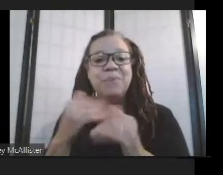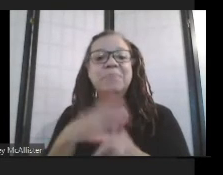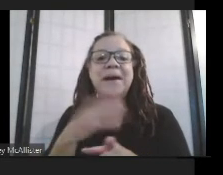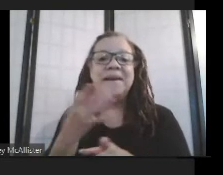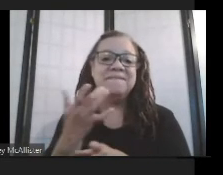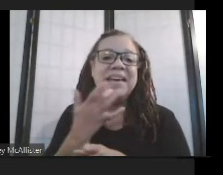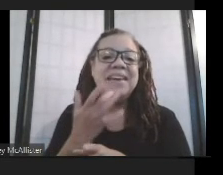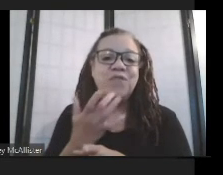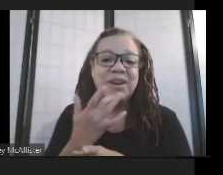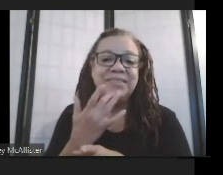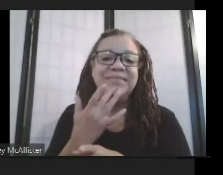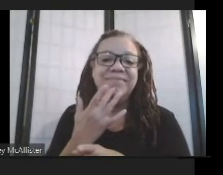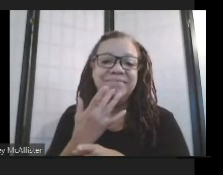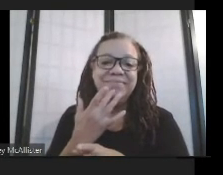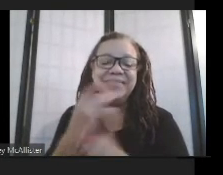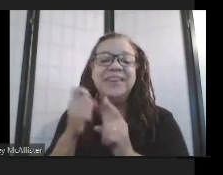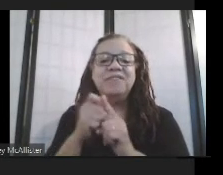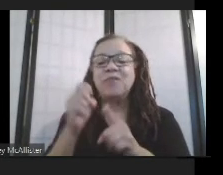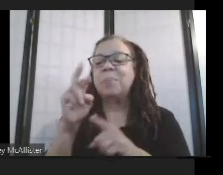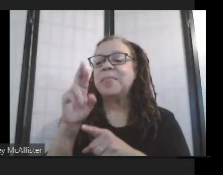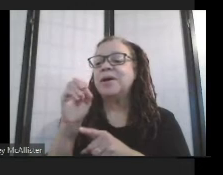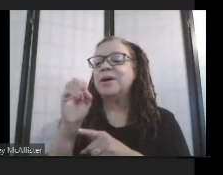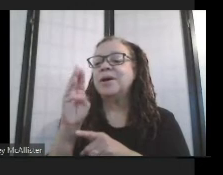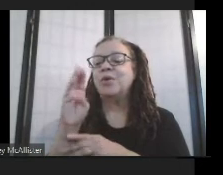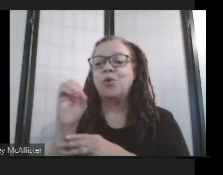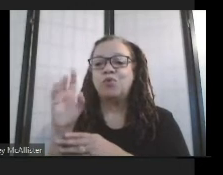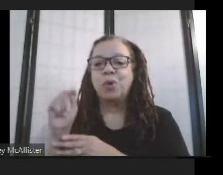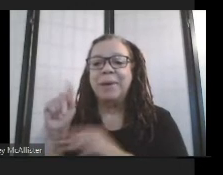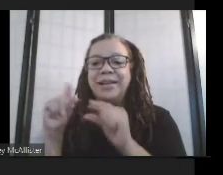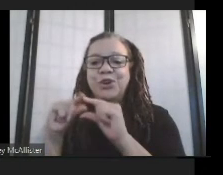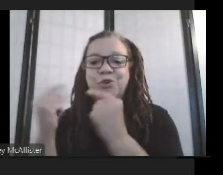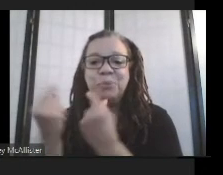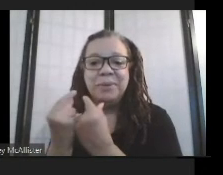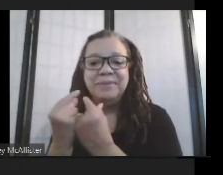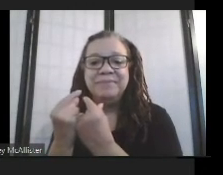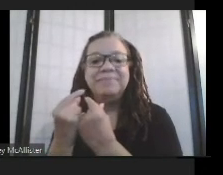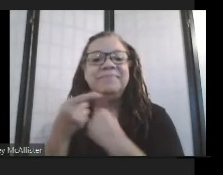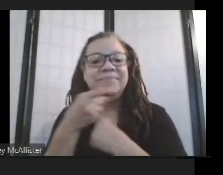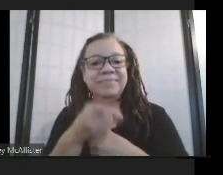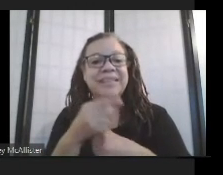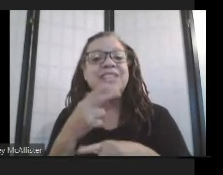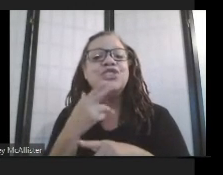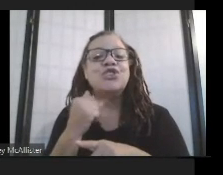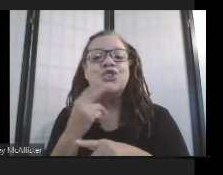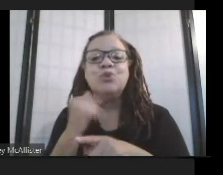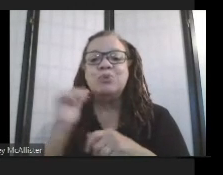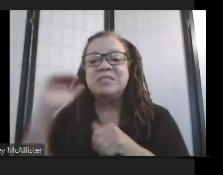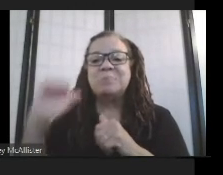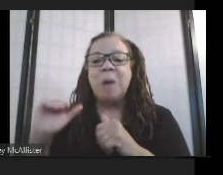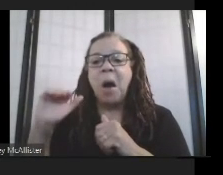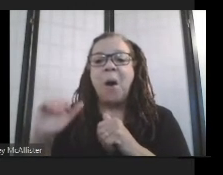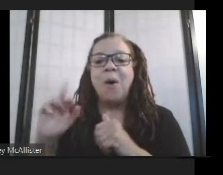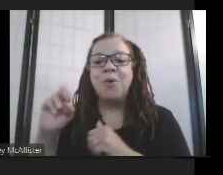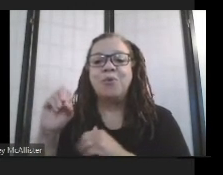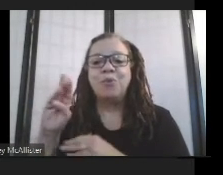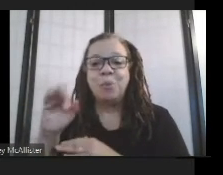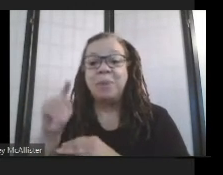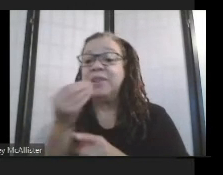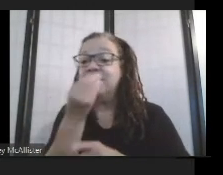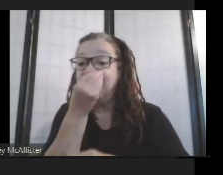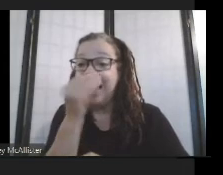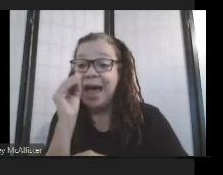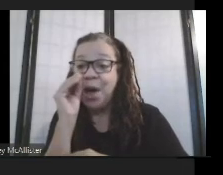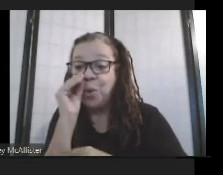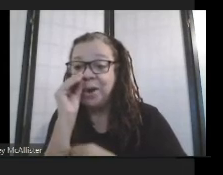This one is probably my favorite from the Robot Year exposition. So there's a very cute little robot. And of course, he's